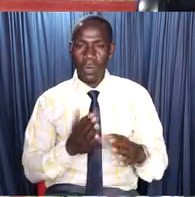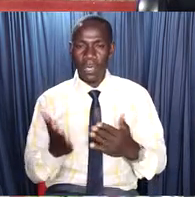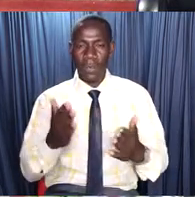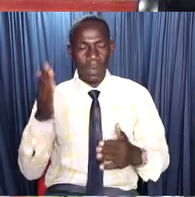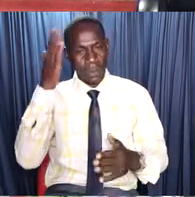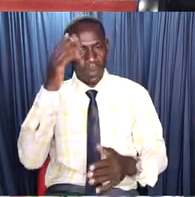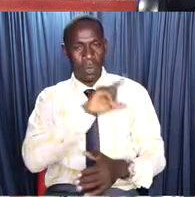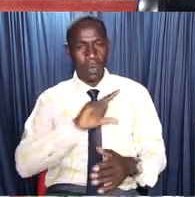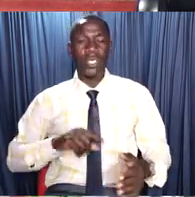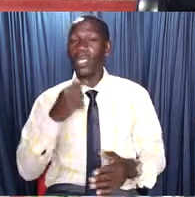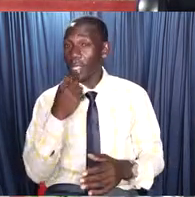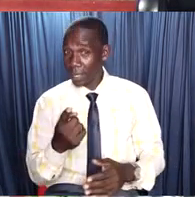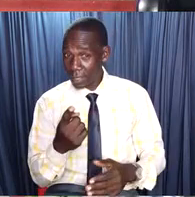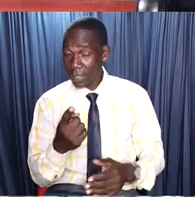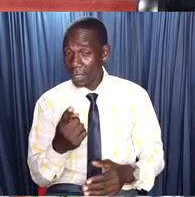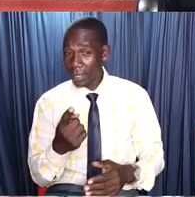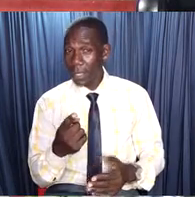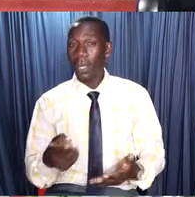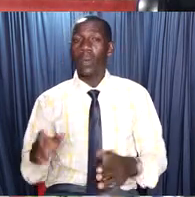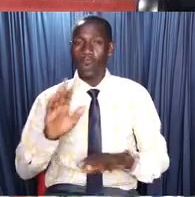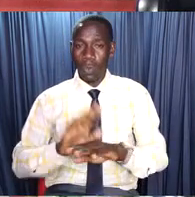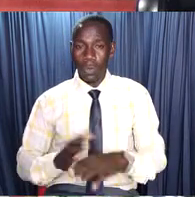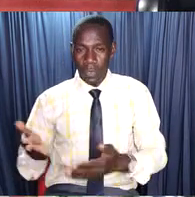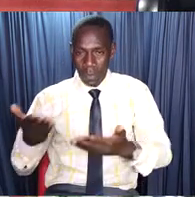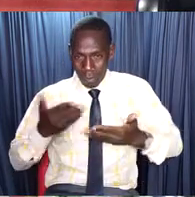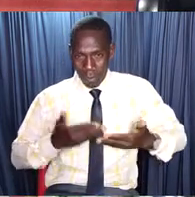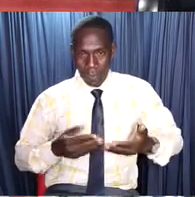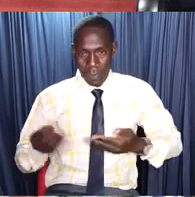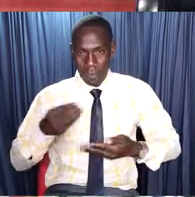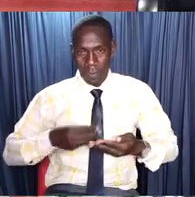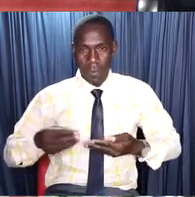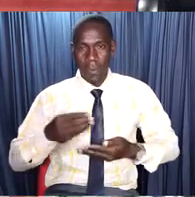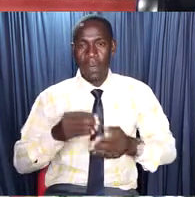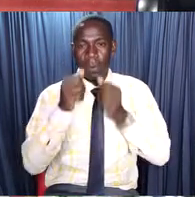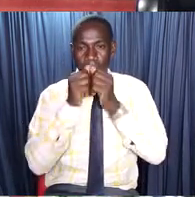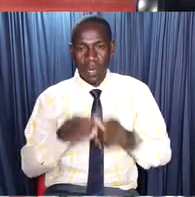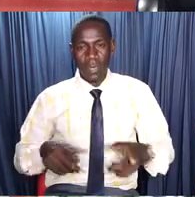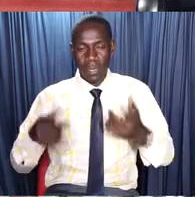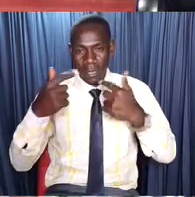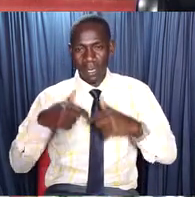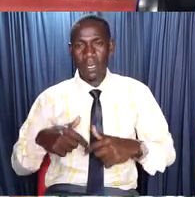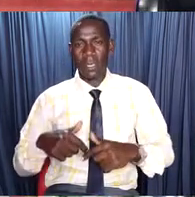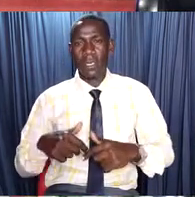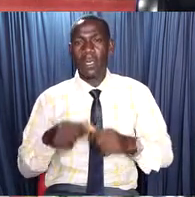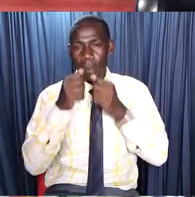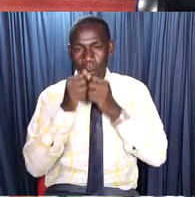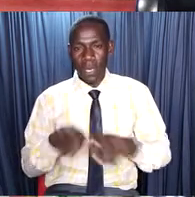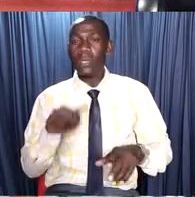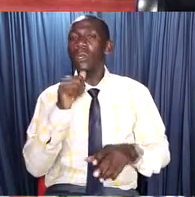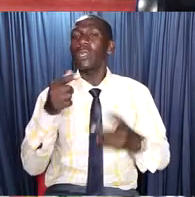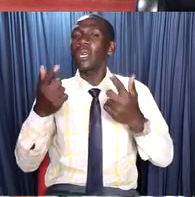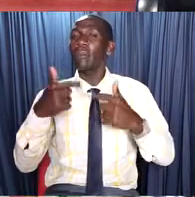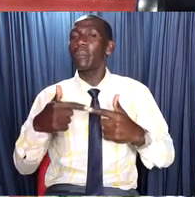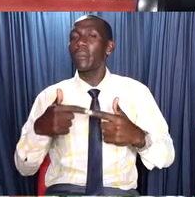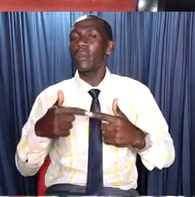Bwana alisema. A good servant knows the Lord commanded. Ilete zaka mbili. Bring full tithe to the storehouse. Baraka zimekuja. Whether he has been blessed. Baraka hazijaja. Whether he has